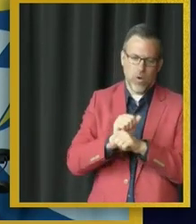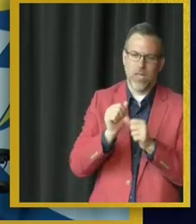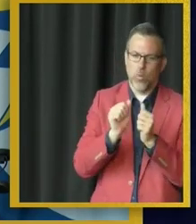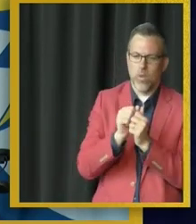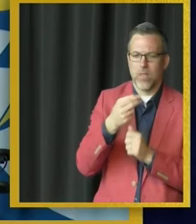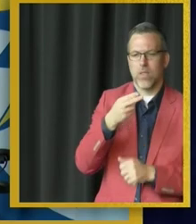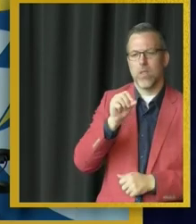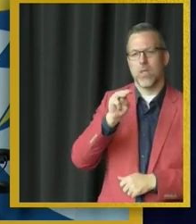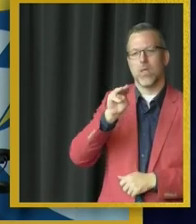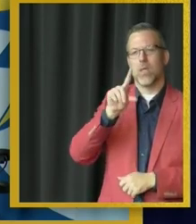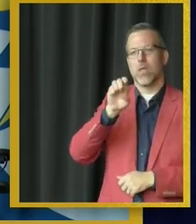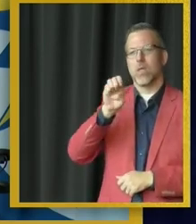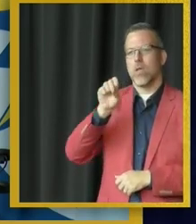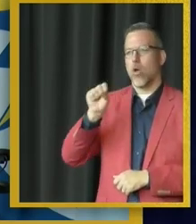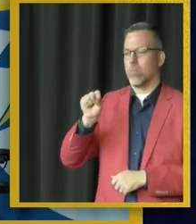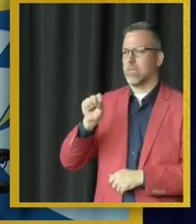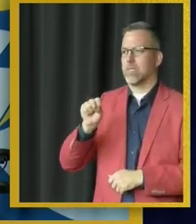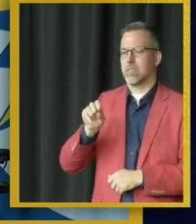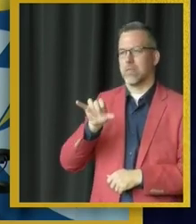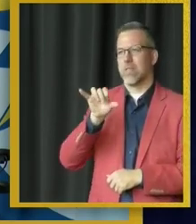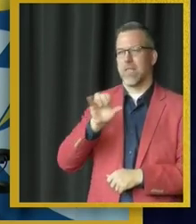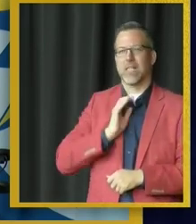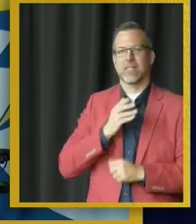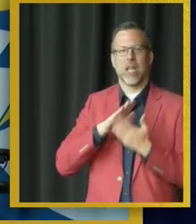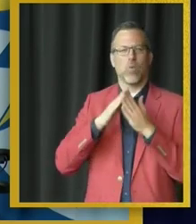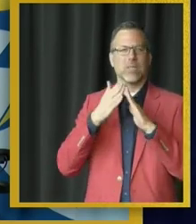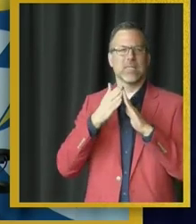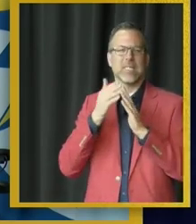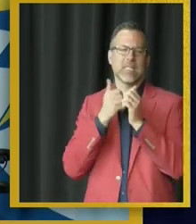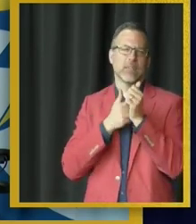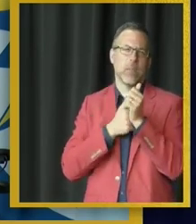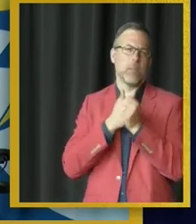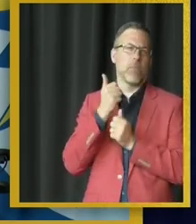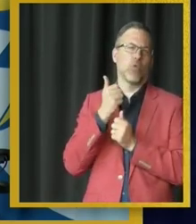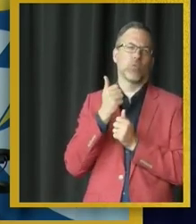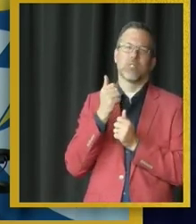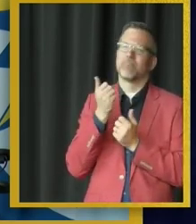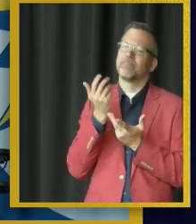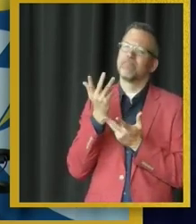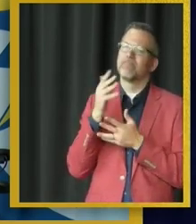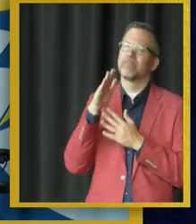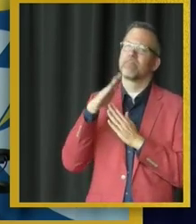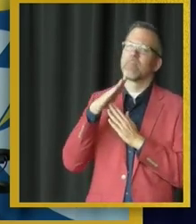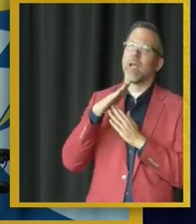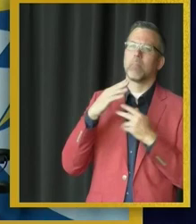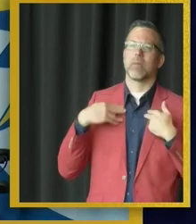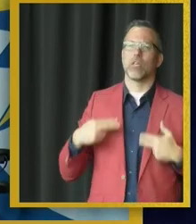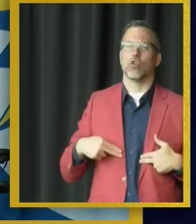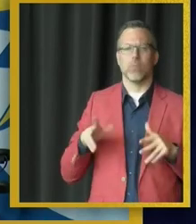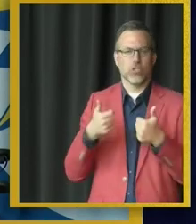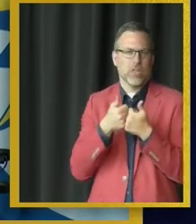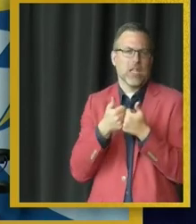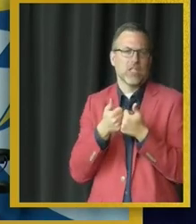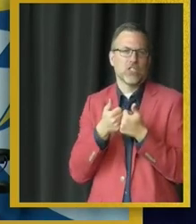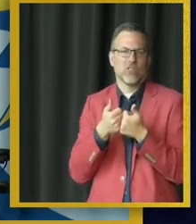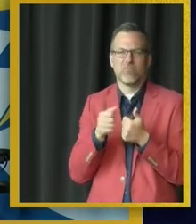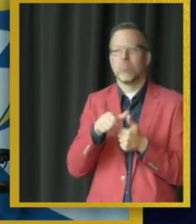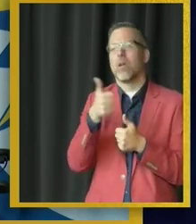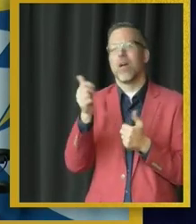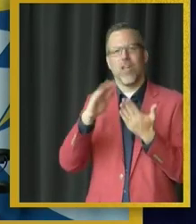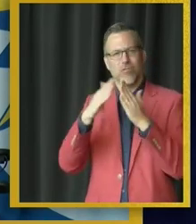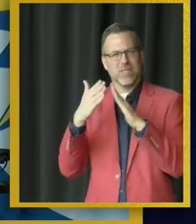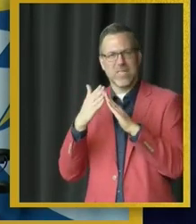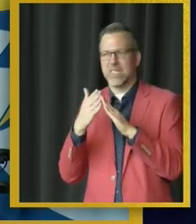Homelessness is our city's most human challenge. And we join other cities in the country in this